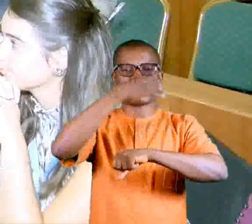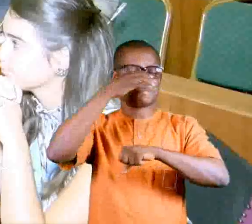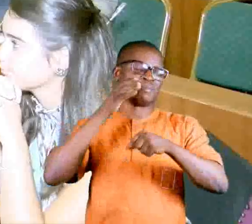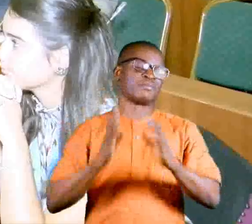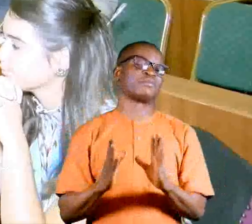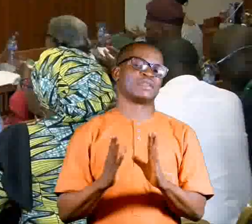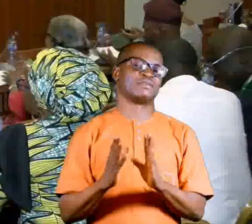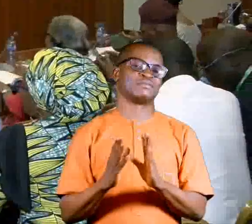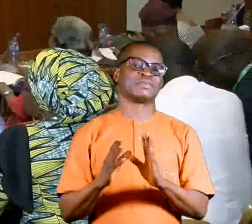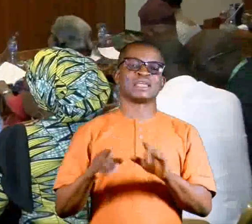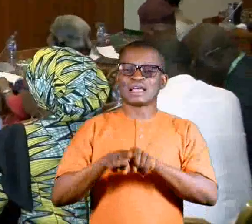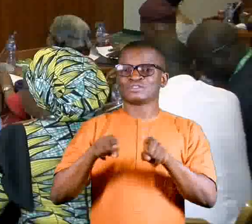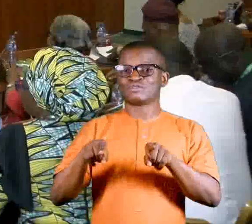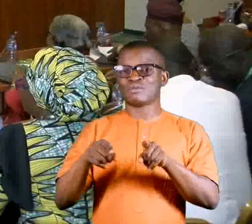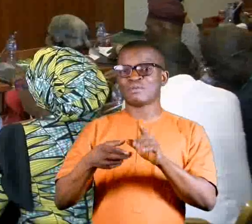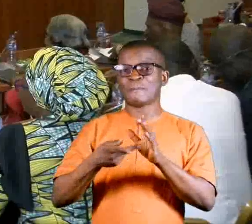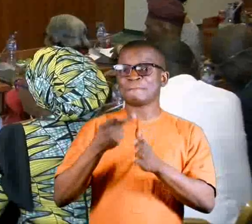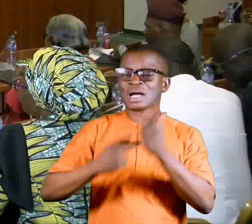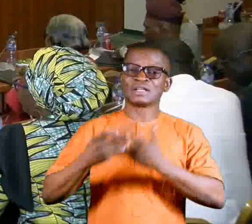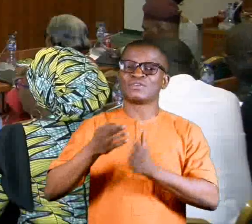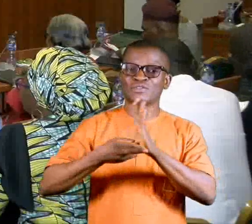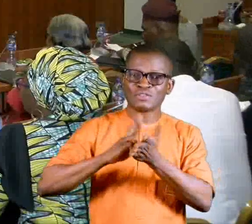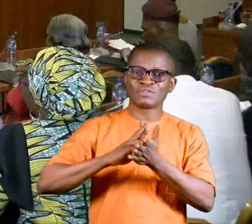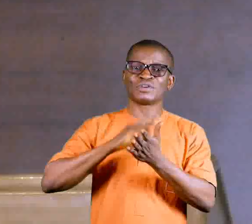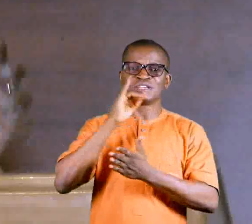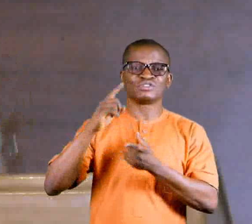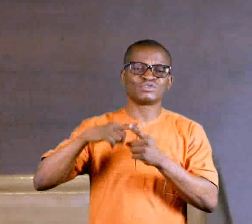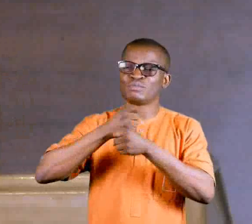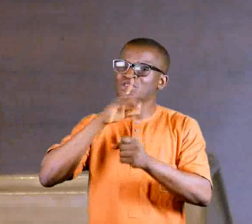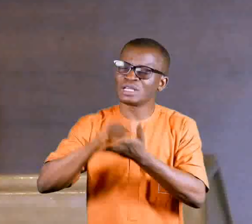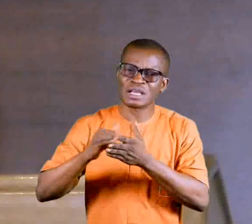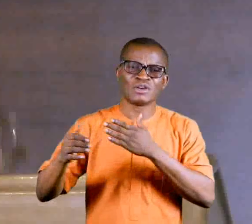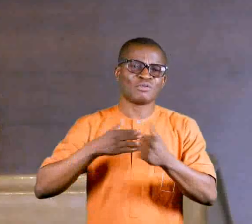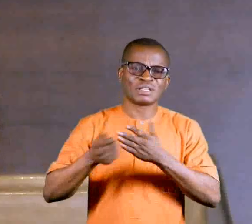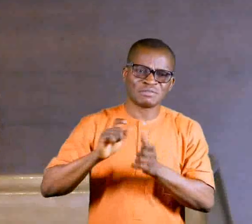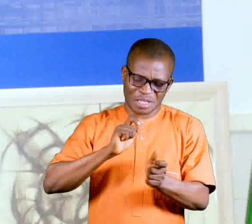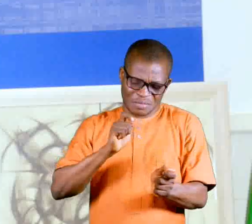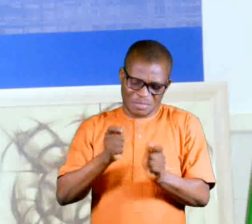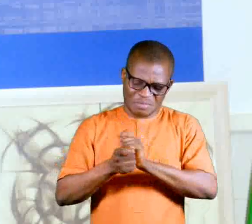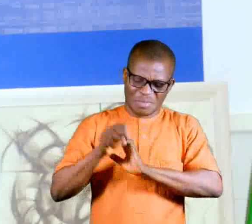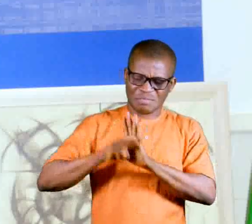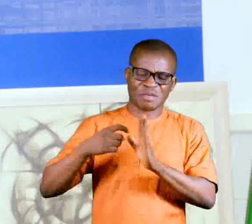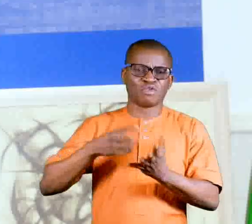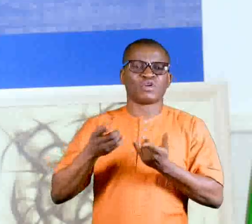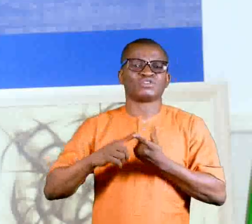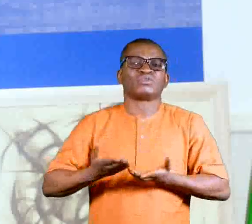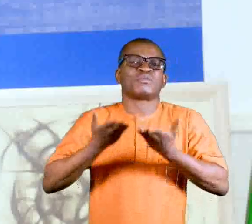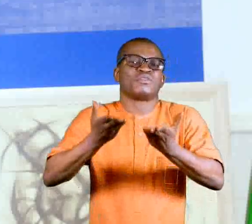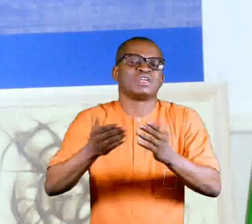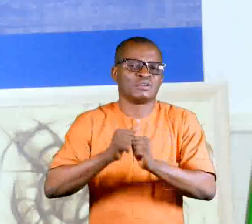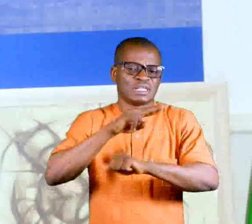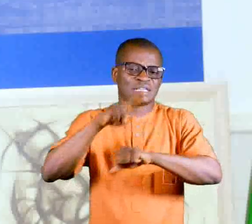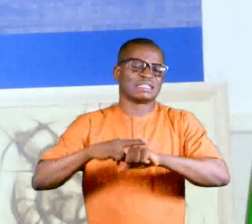of the review also of that TIP law to ensure that whatever amendments that we want to propose to the National